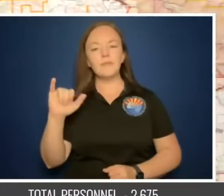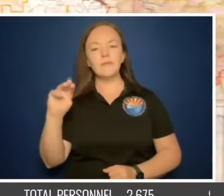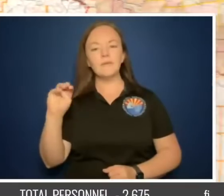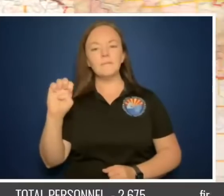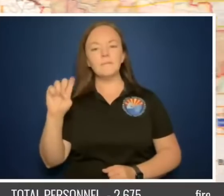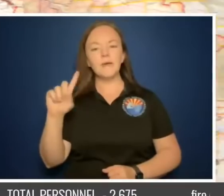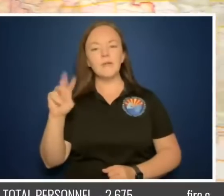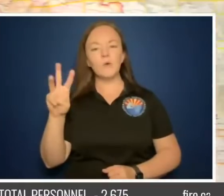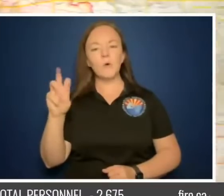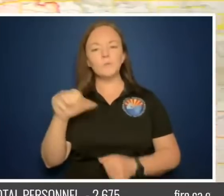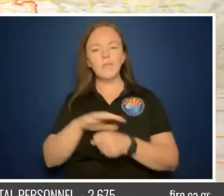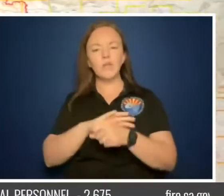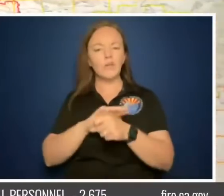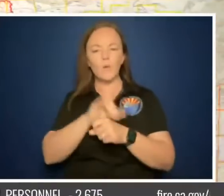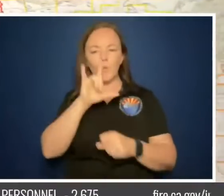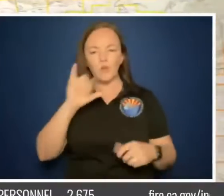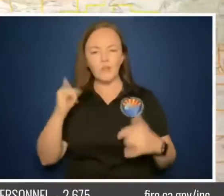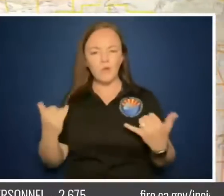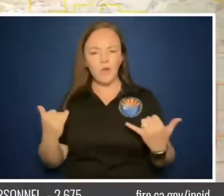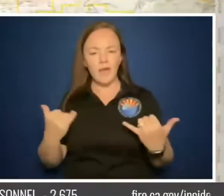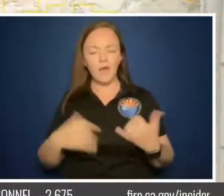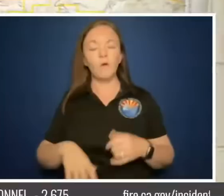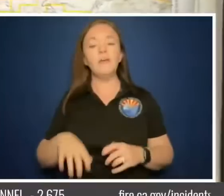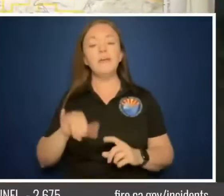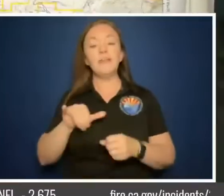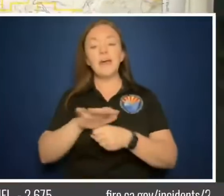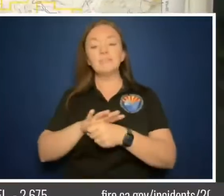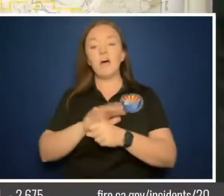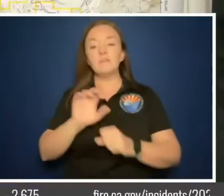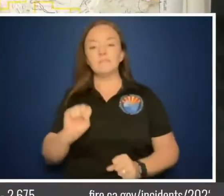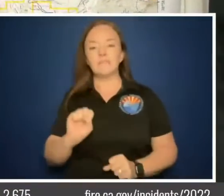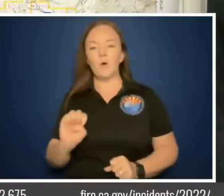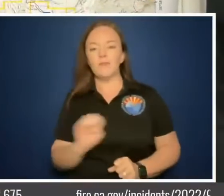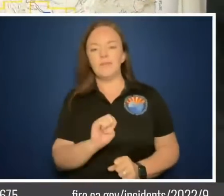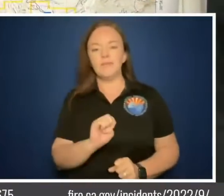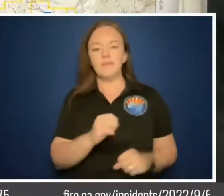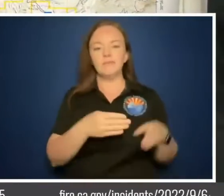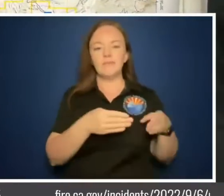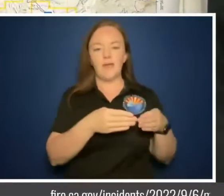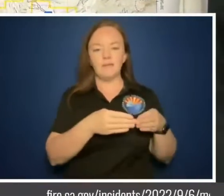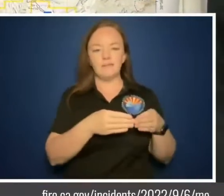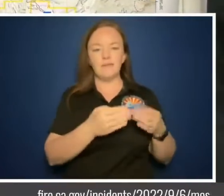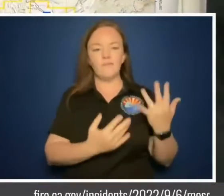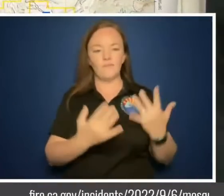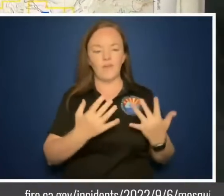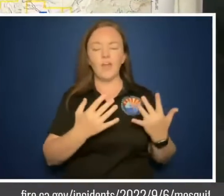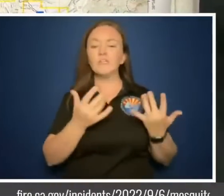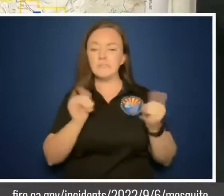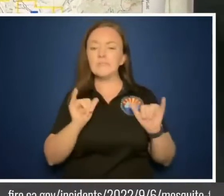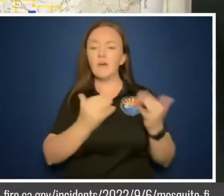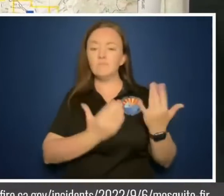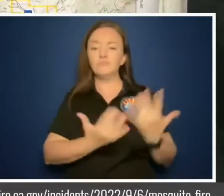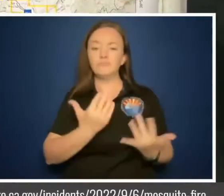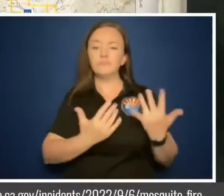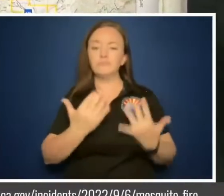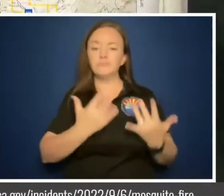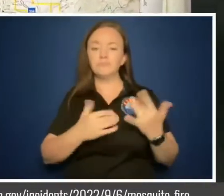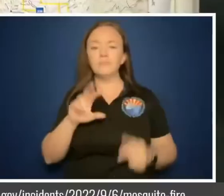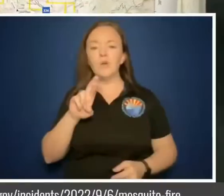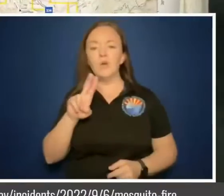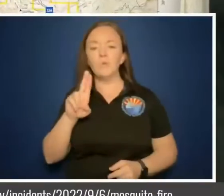down here on the southeast end of the fire here. We do have quite a bit of fire established down here in the Rubicon